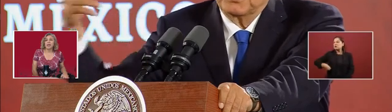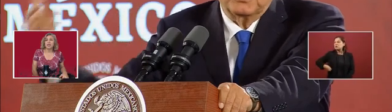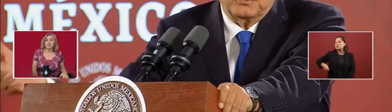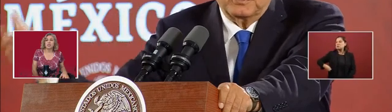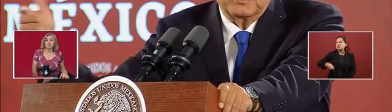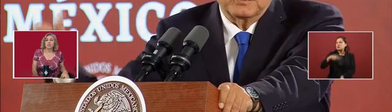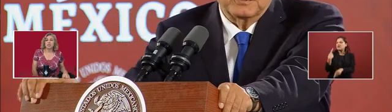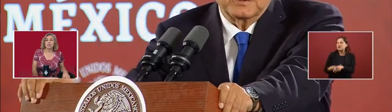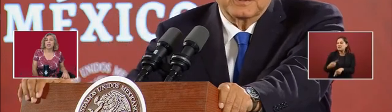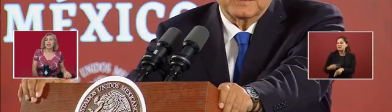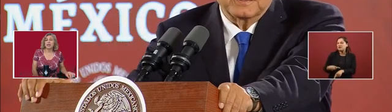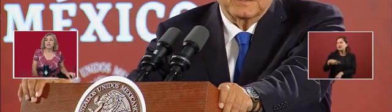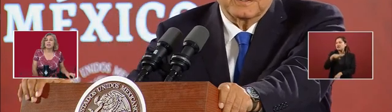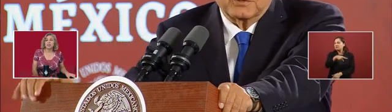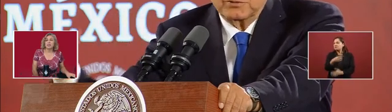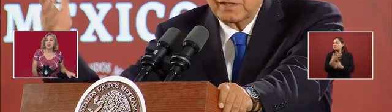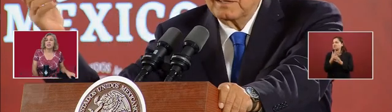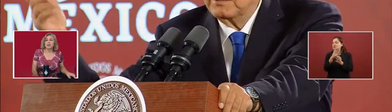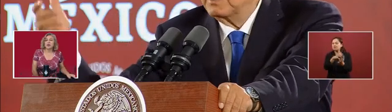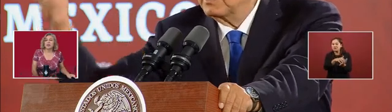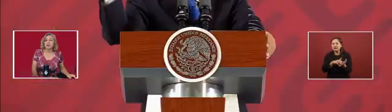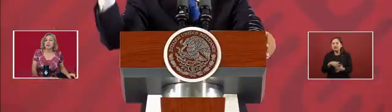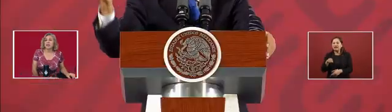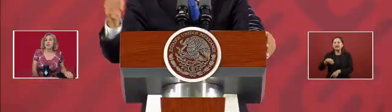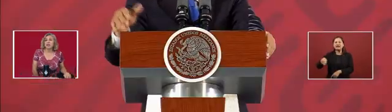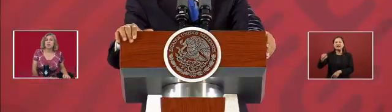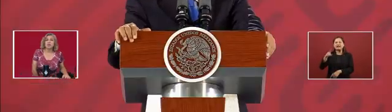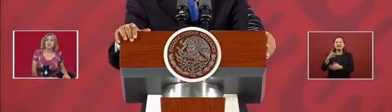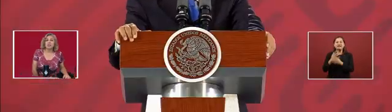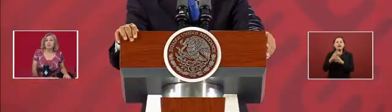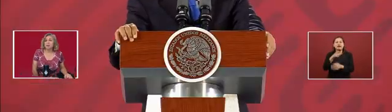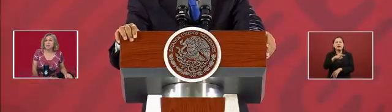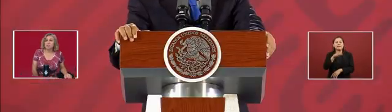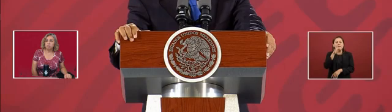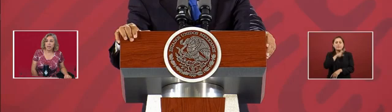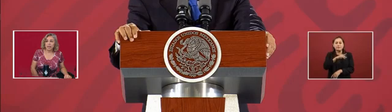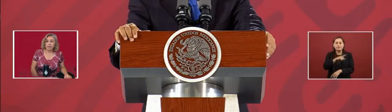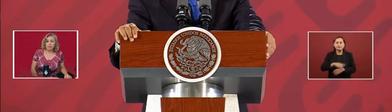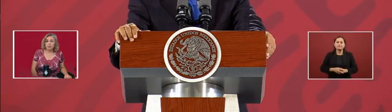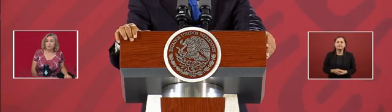as per decision from its own sovereign, from the people,